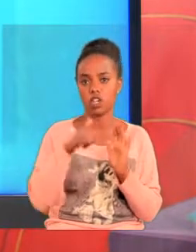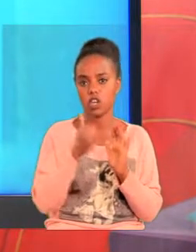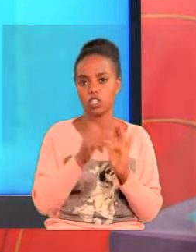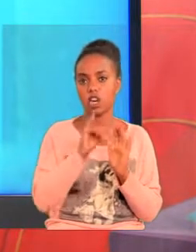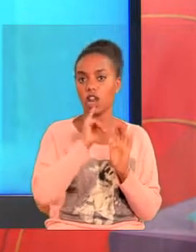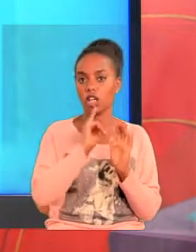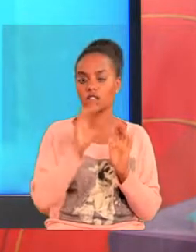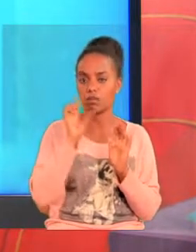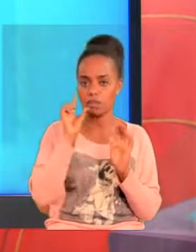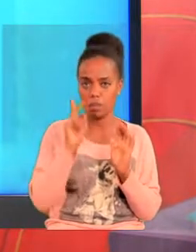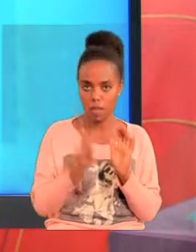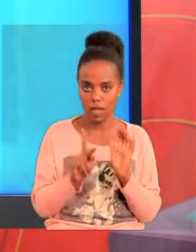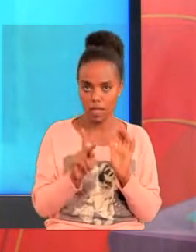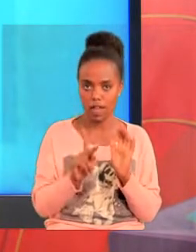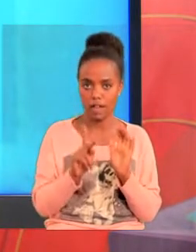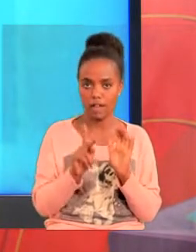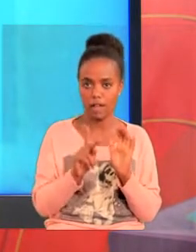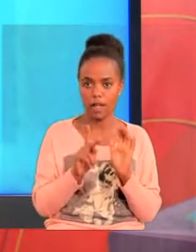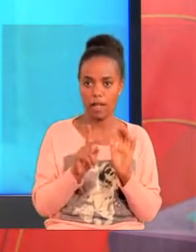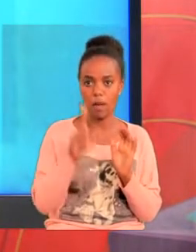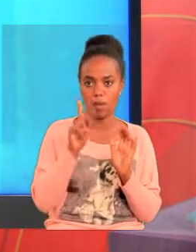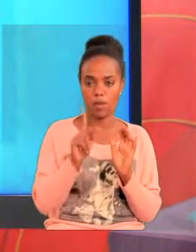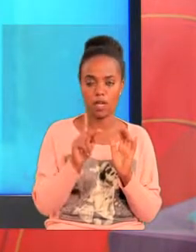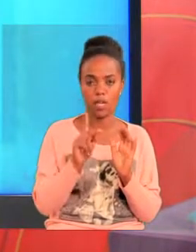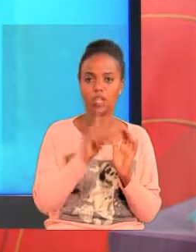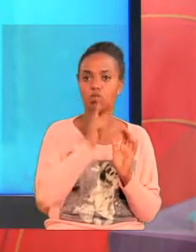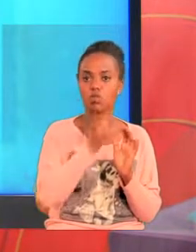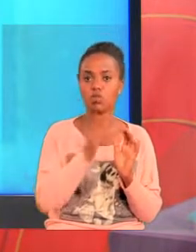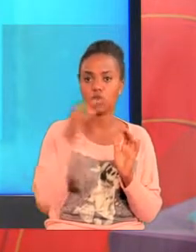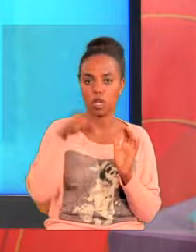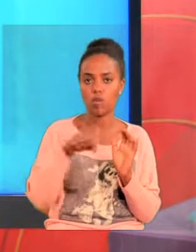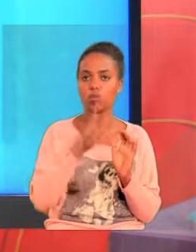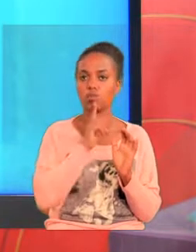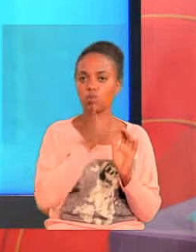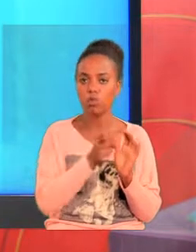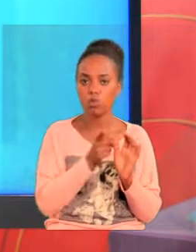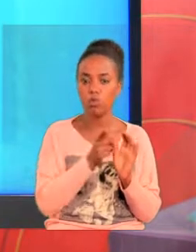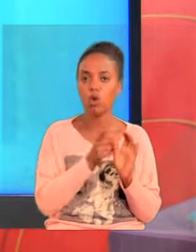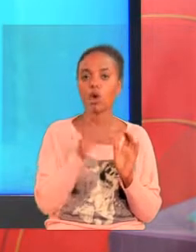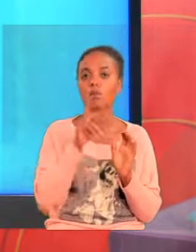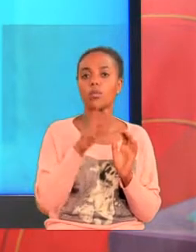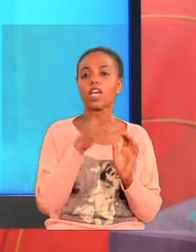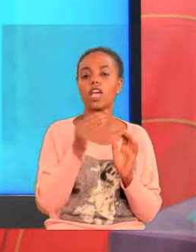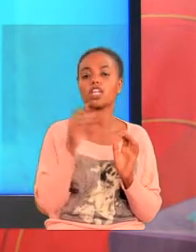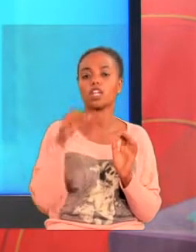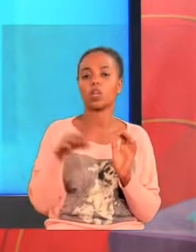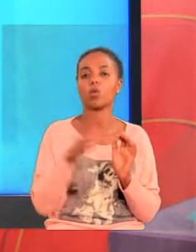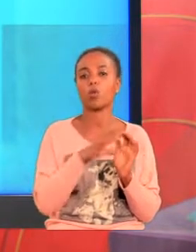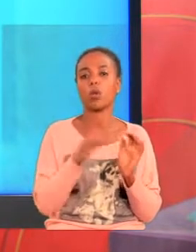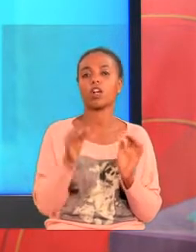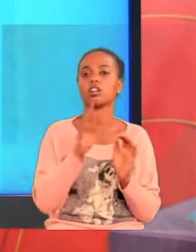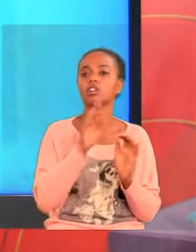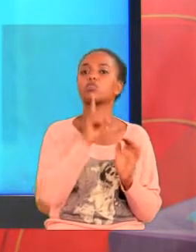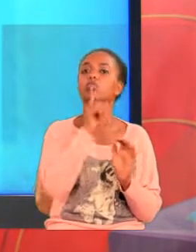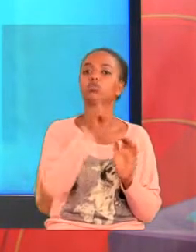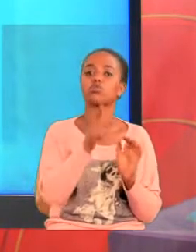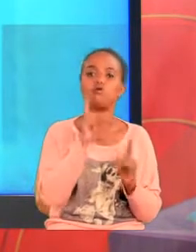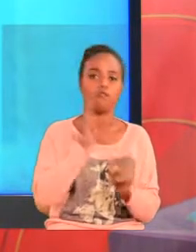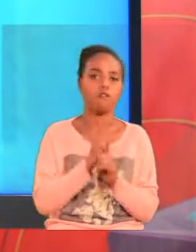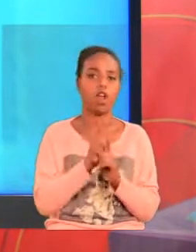P, these are premises, P true, Q true, therefore P and Q is also true. It's valid, this